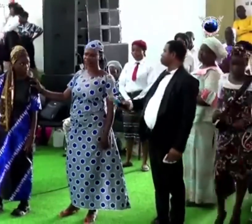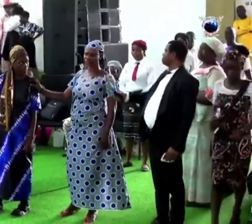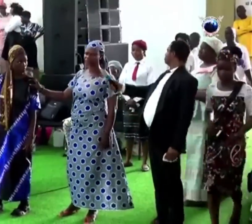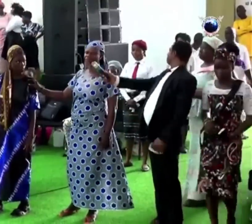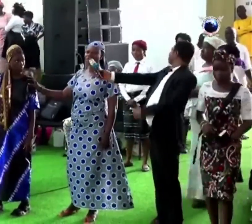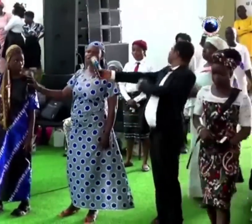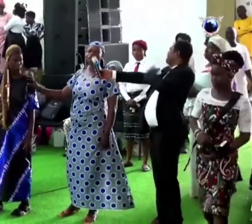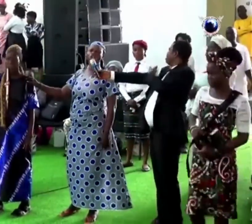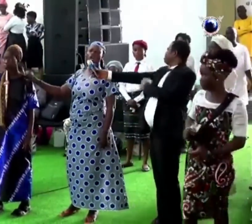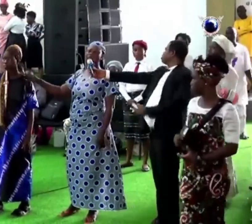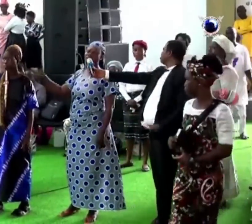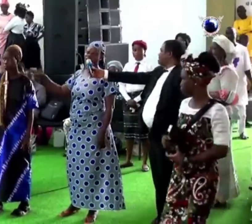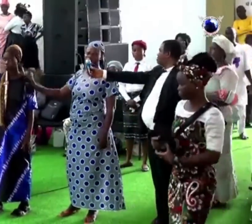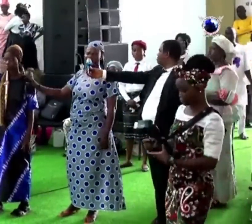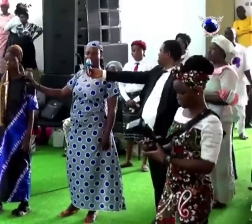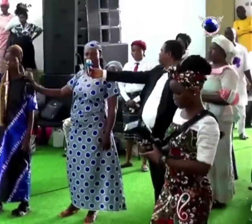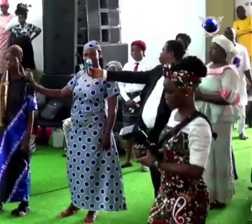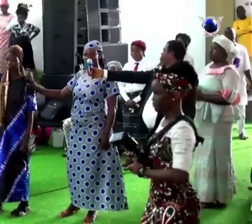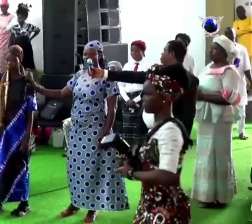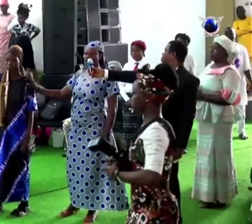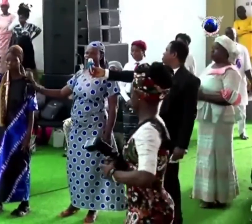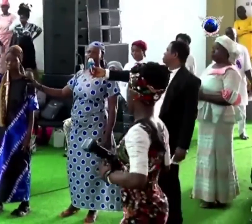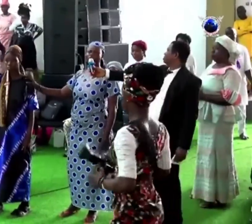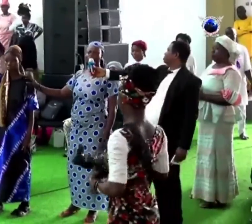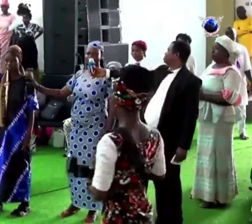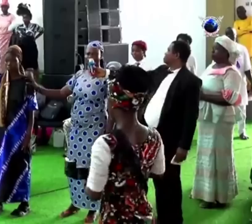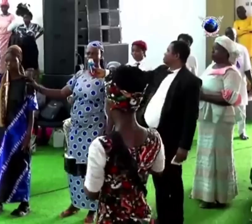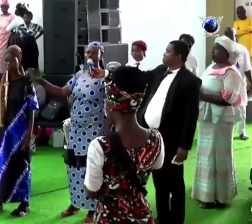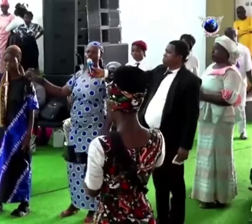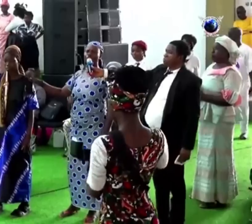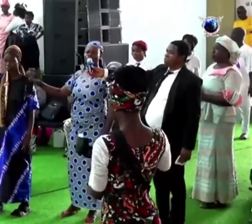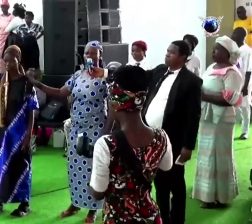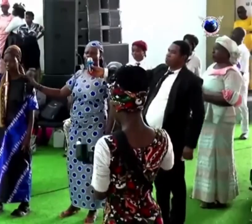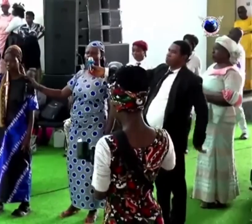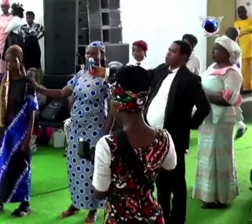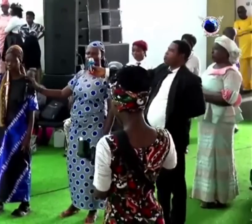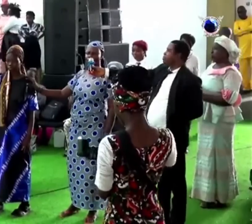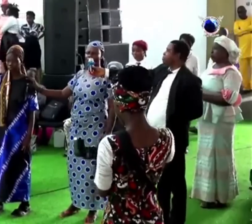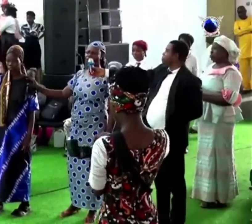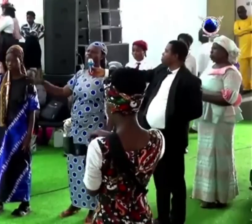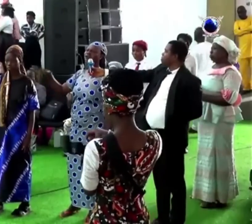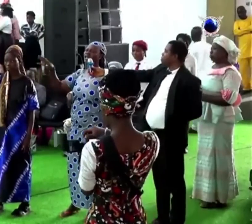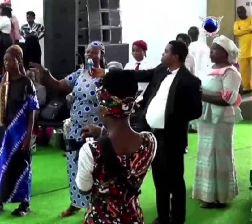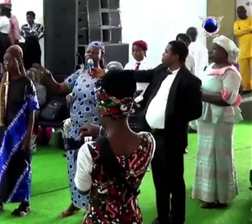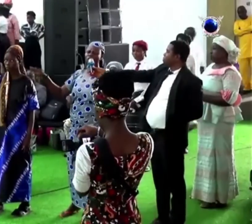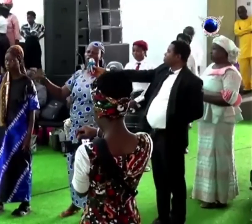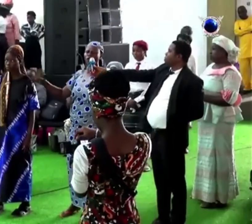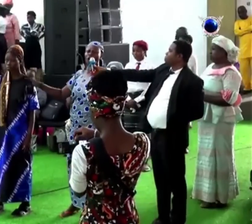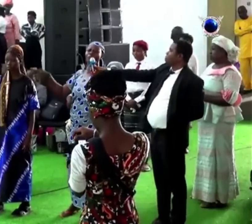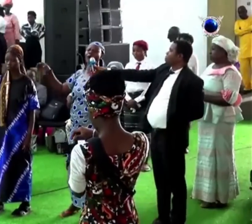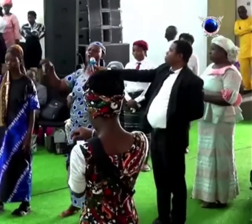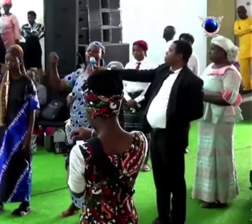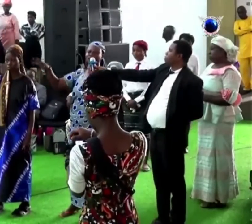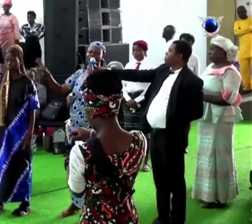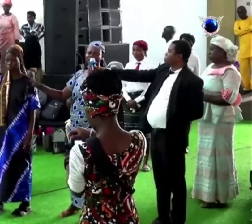luwa se ni ti oluwa se fun mi po lori omo yi tori kodo oku mo mi lowo mo de church mo ni wo